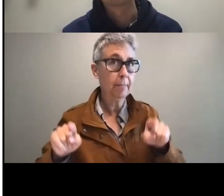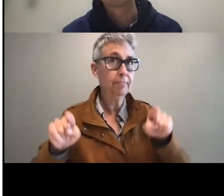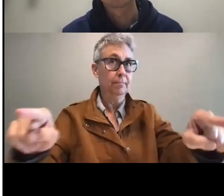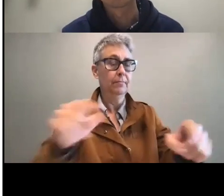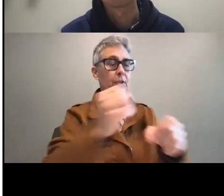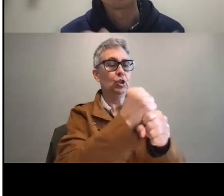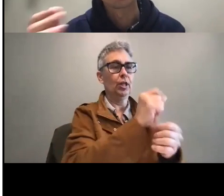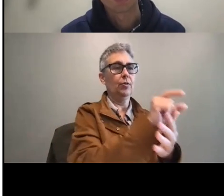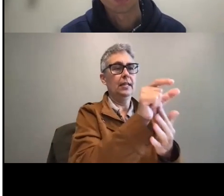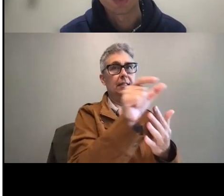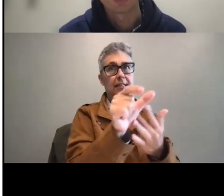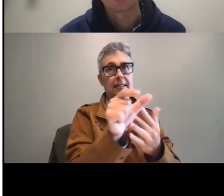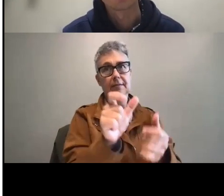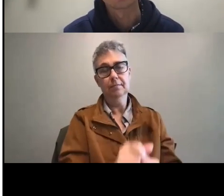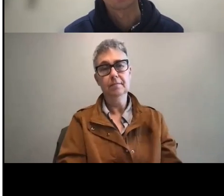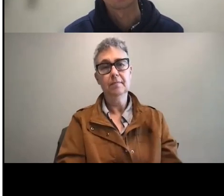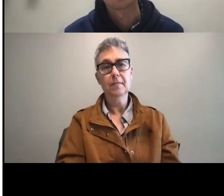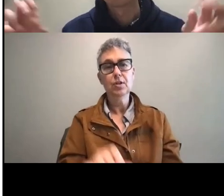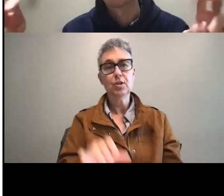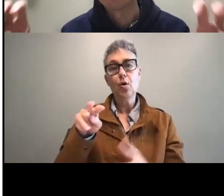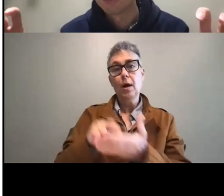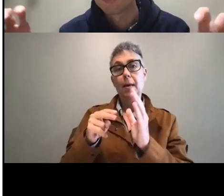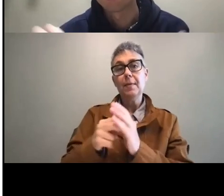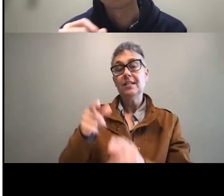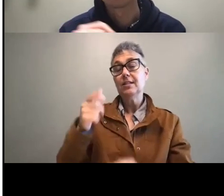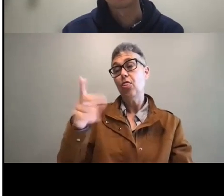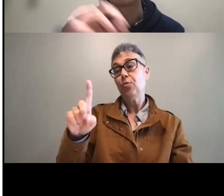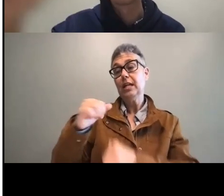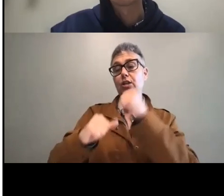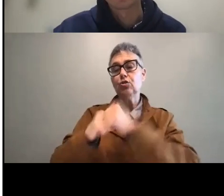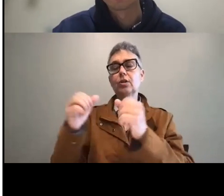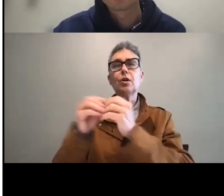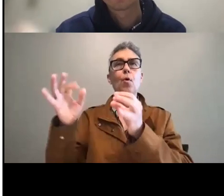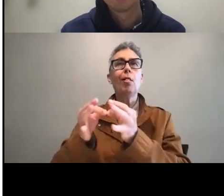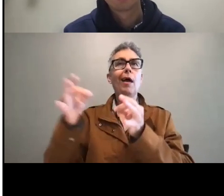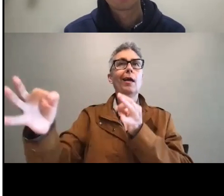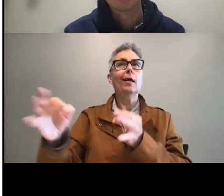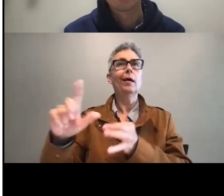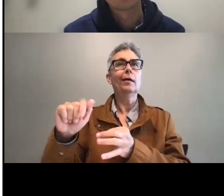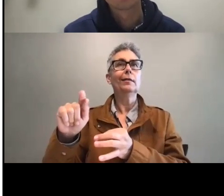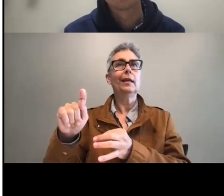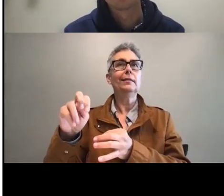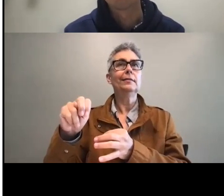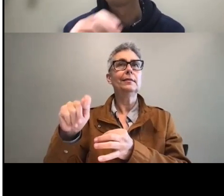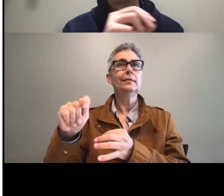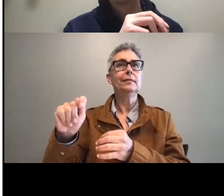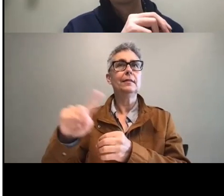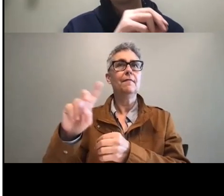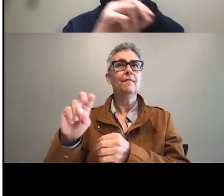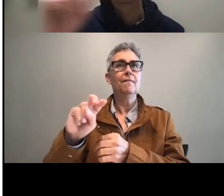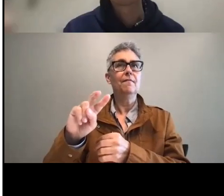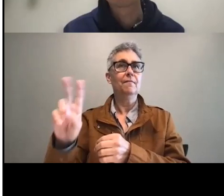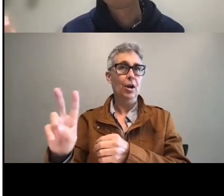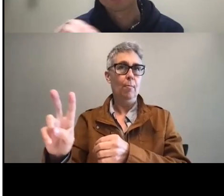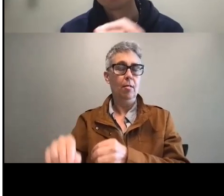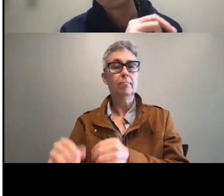of viewing the 3D structure as a latent variable while you're designing a sequence. And while you're